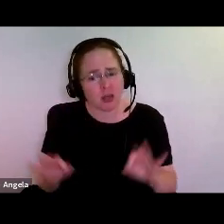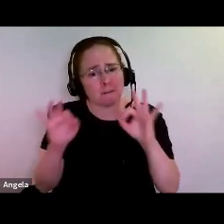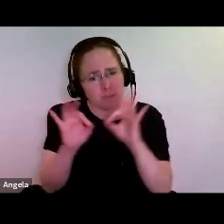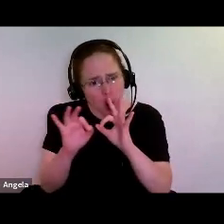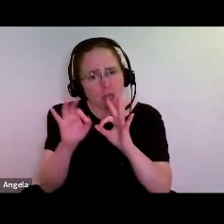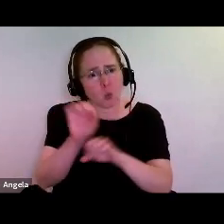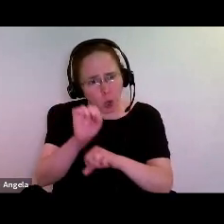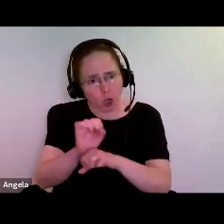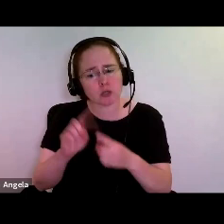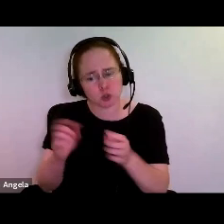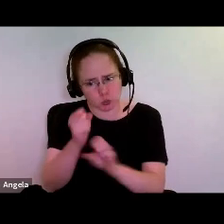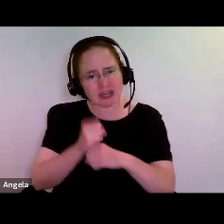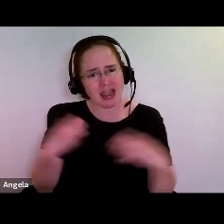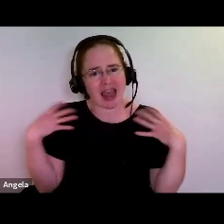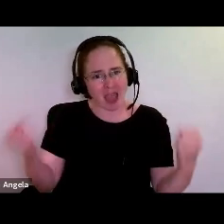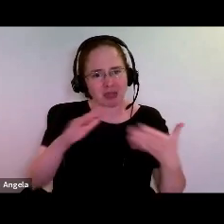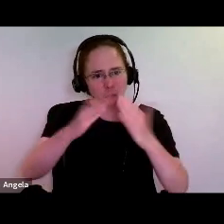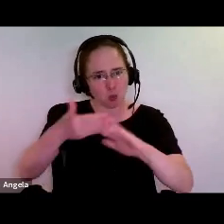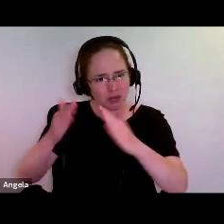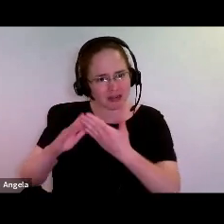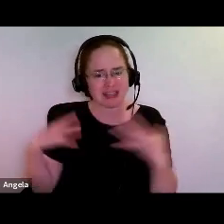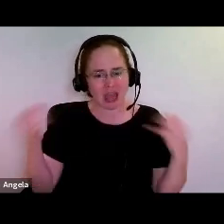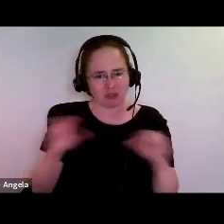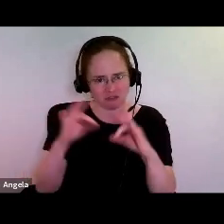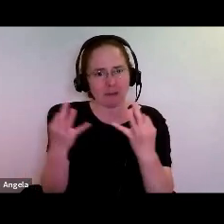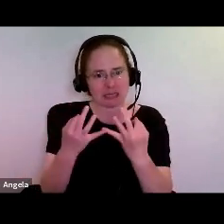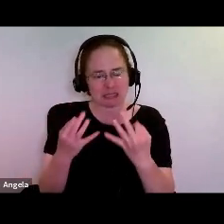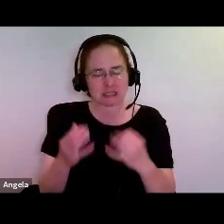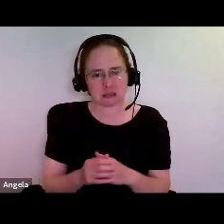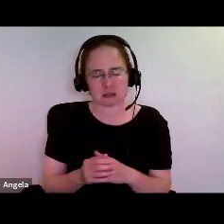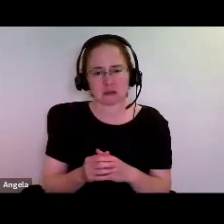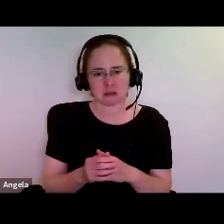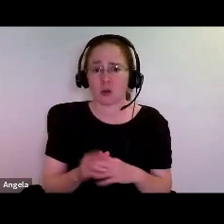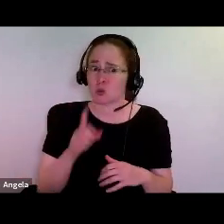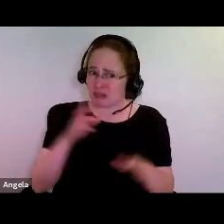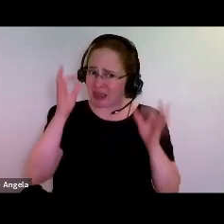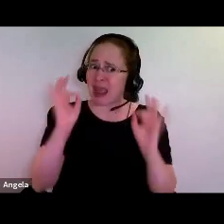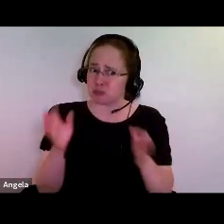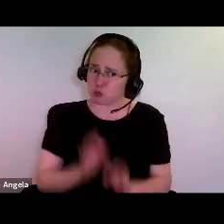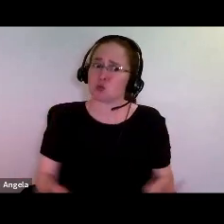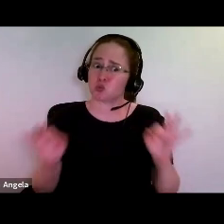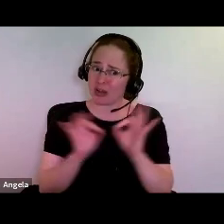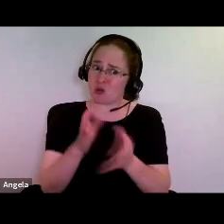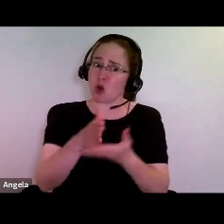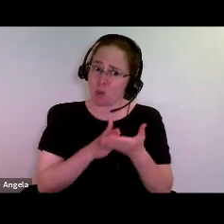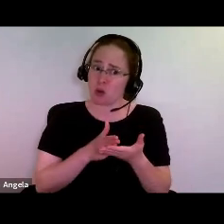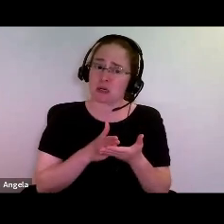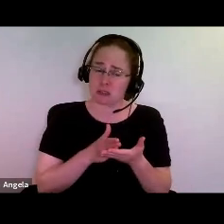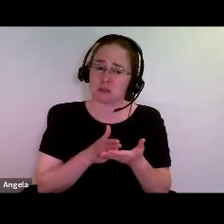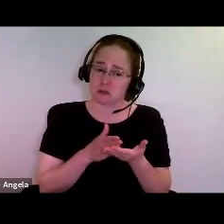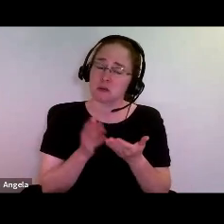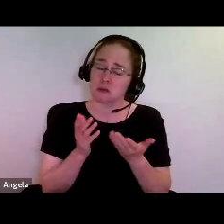in order to create healthy communities and healthy families. So it's an absolutely critical component, and